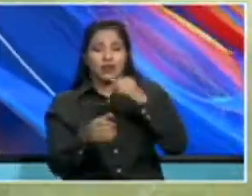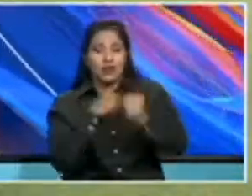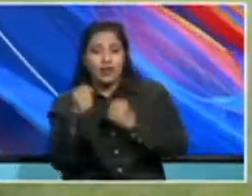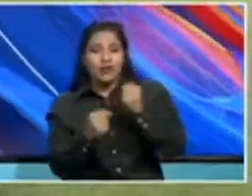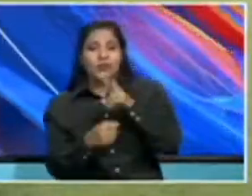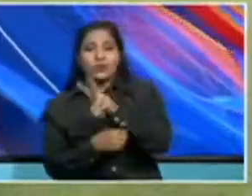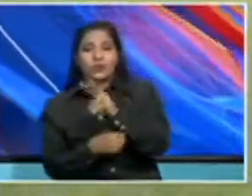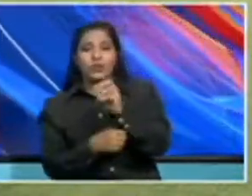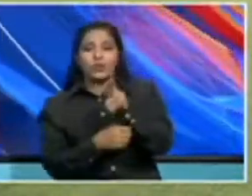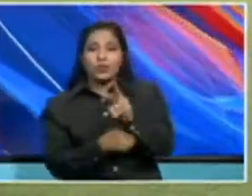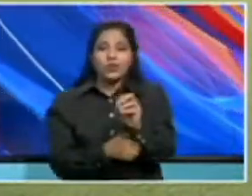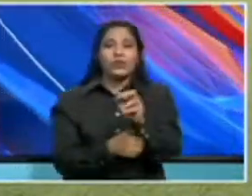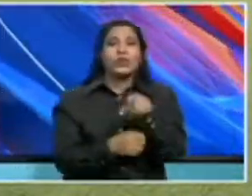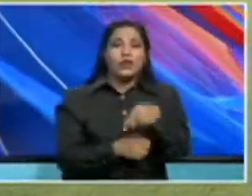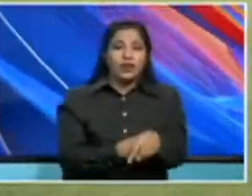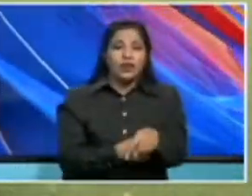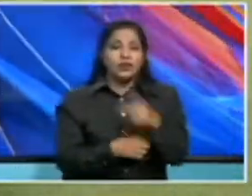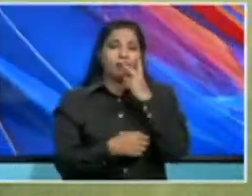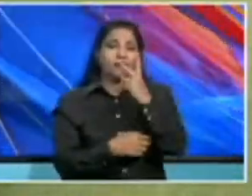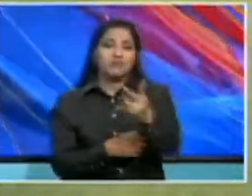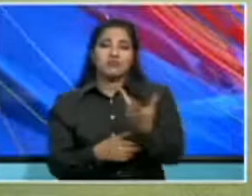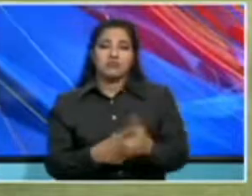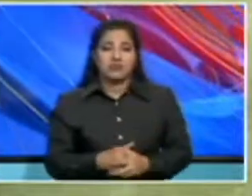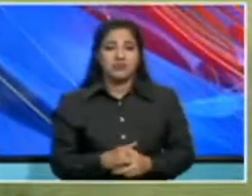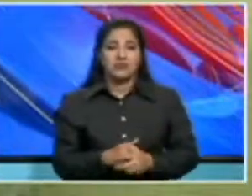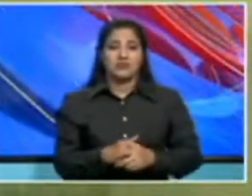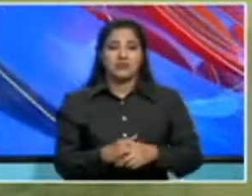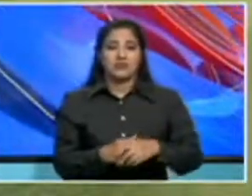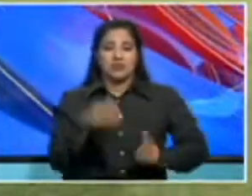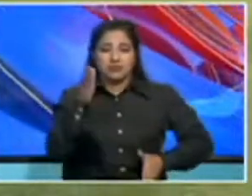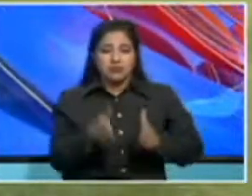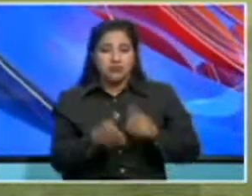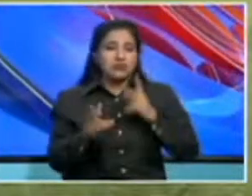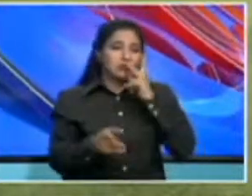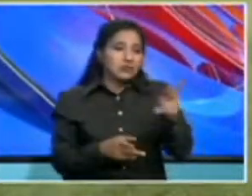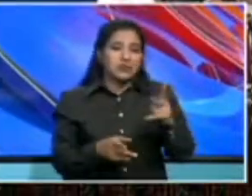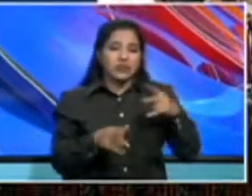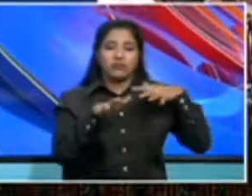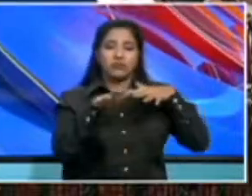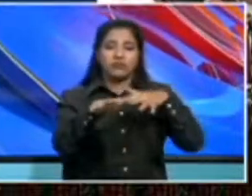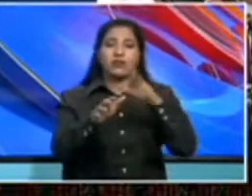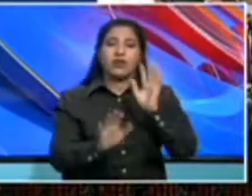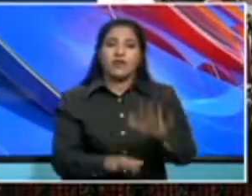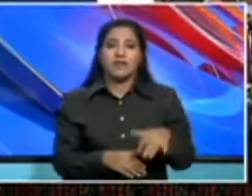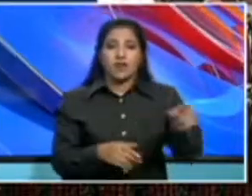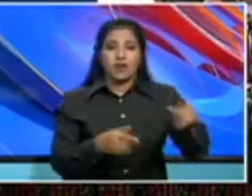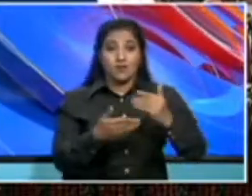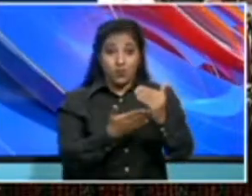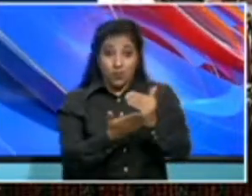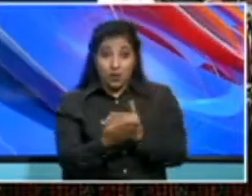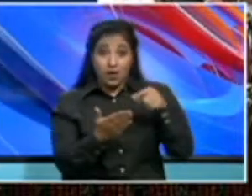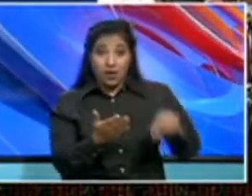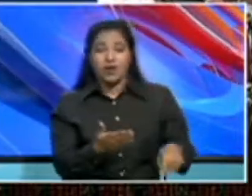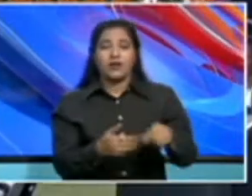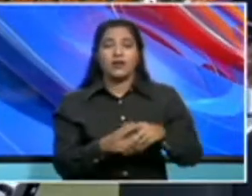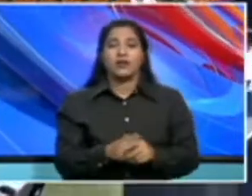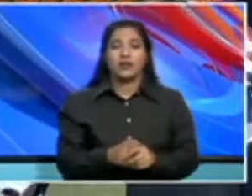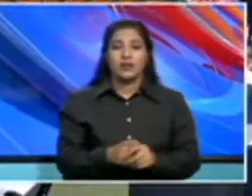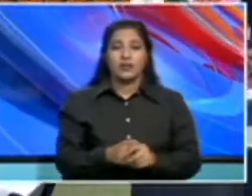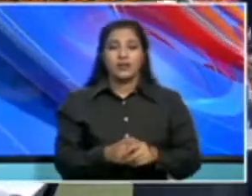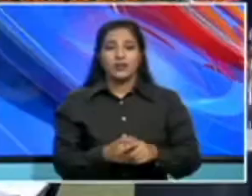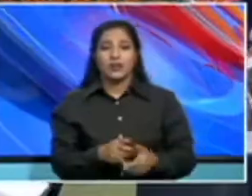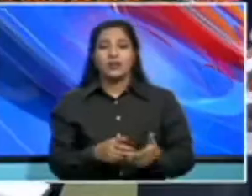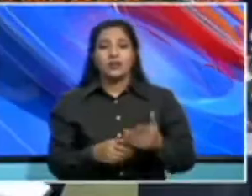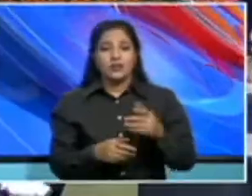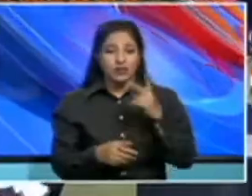2022. Arunachal Pradesh contingent marching past. This is just not even day 1. The